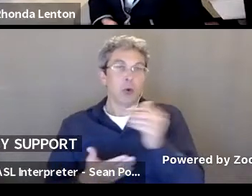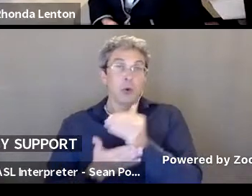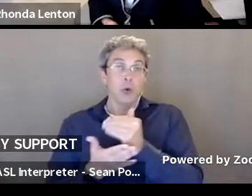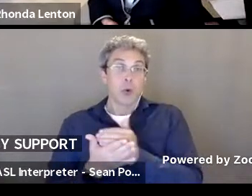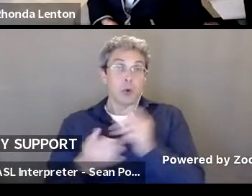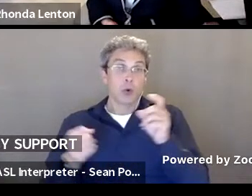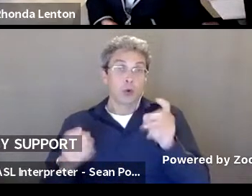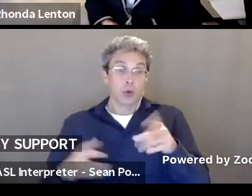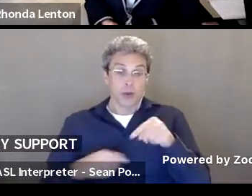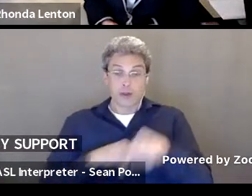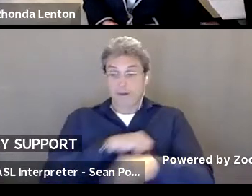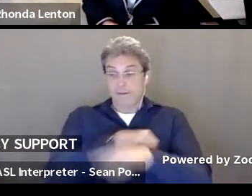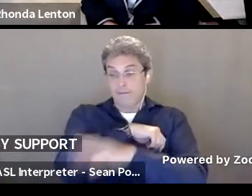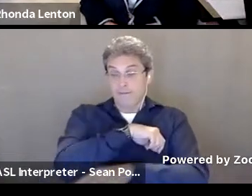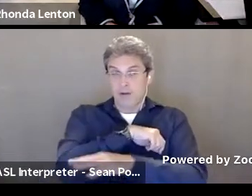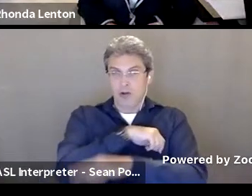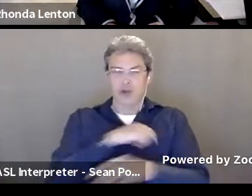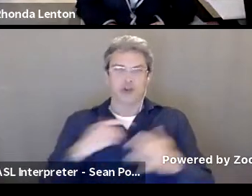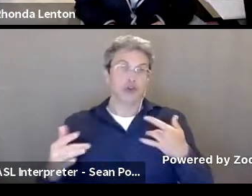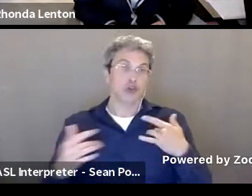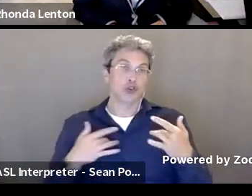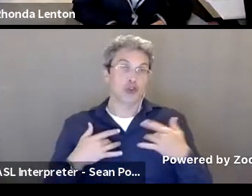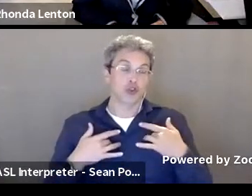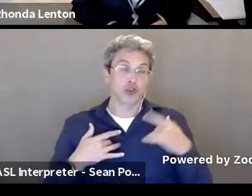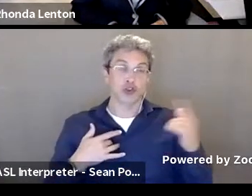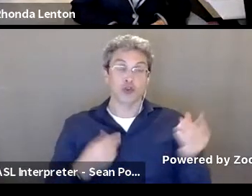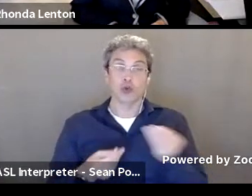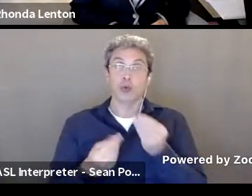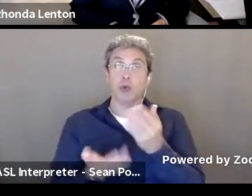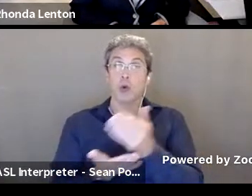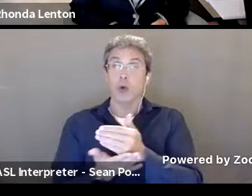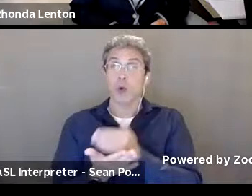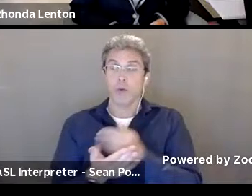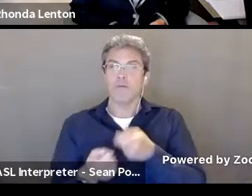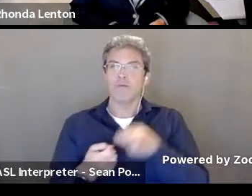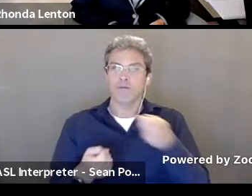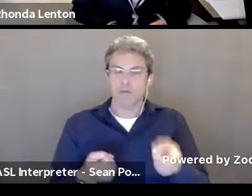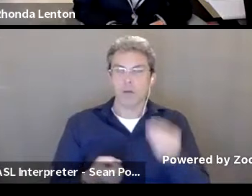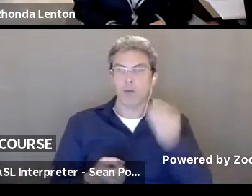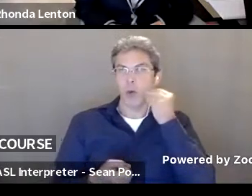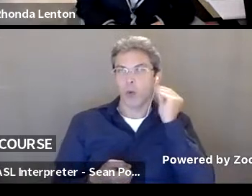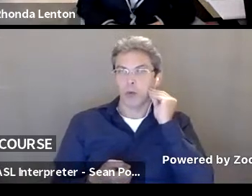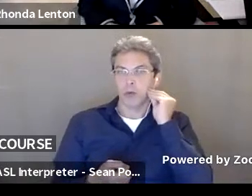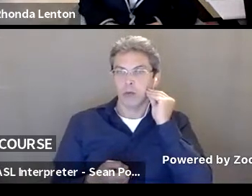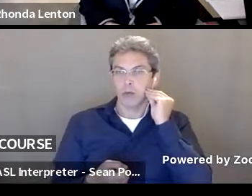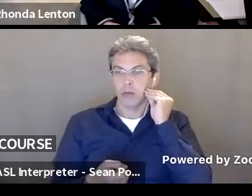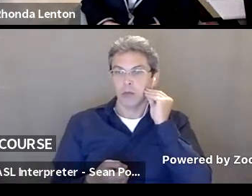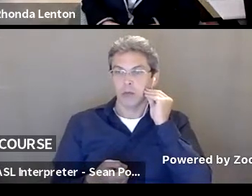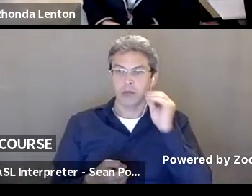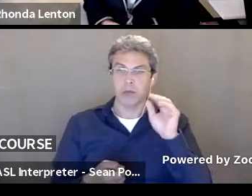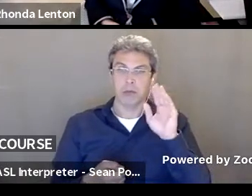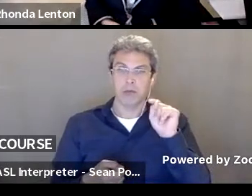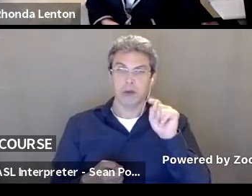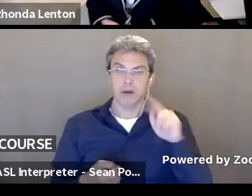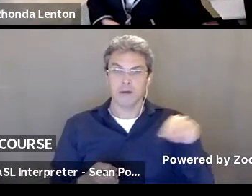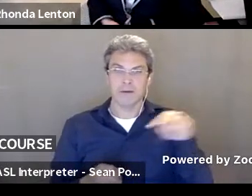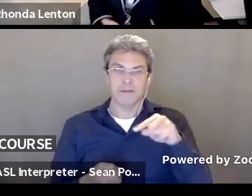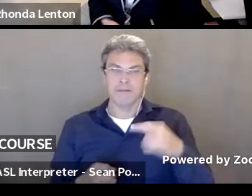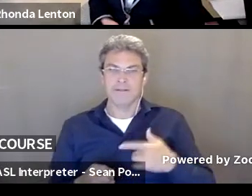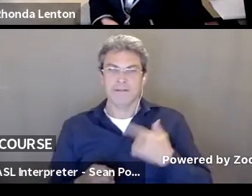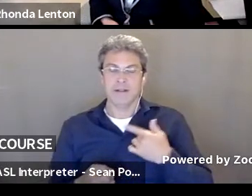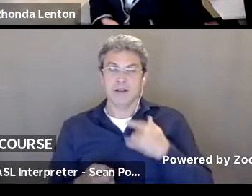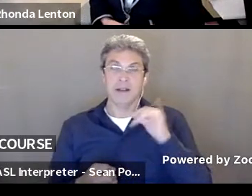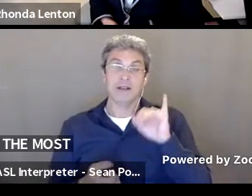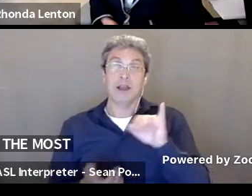fall who are managing to do their course delivery at home for the most part, but who feel they really could enhance the